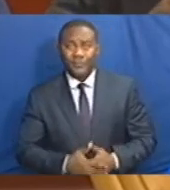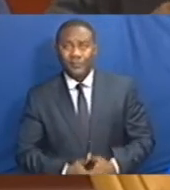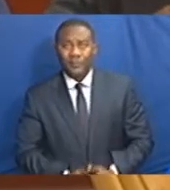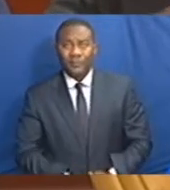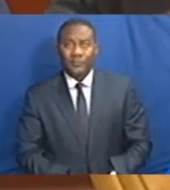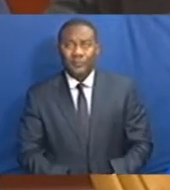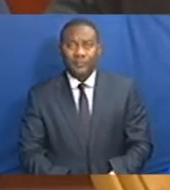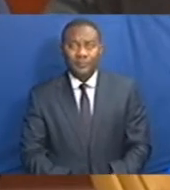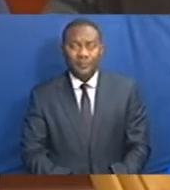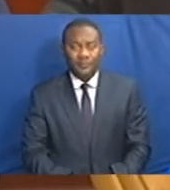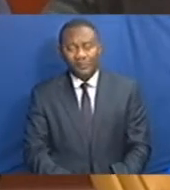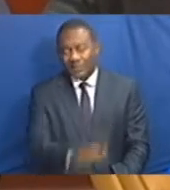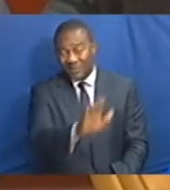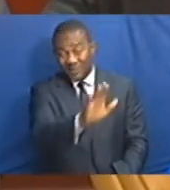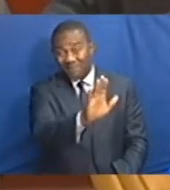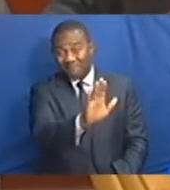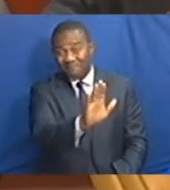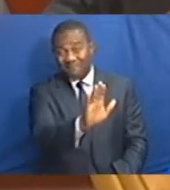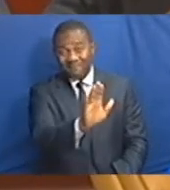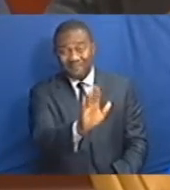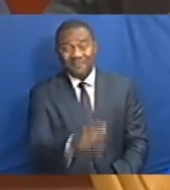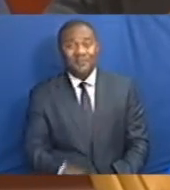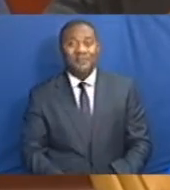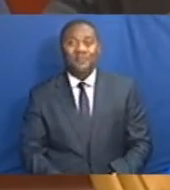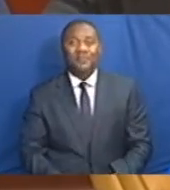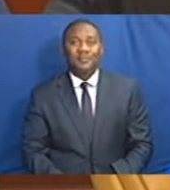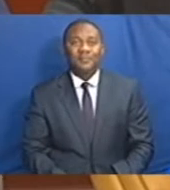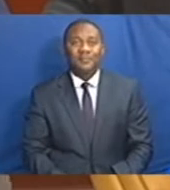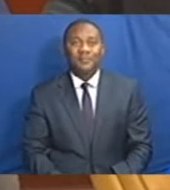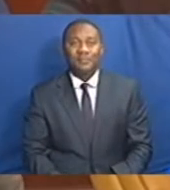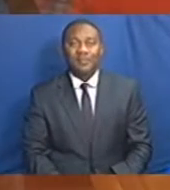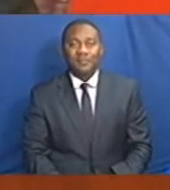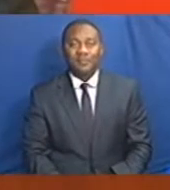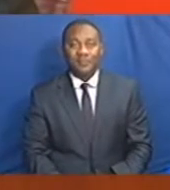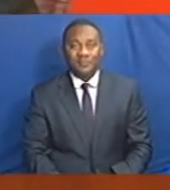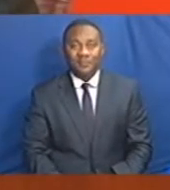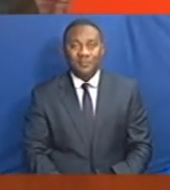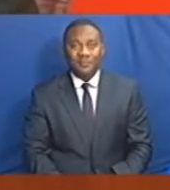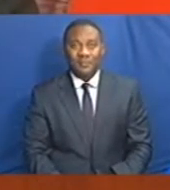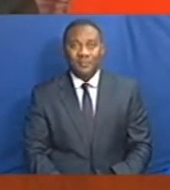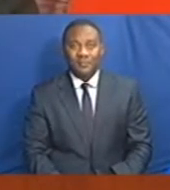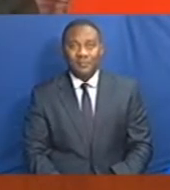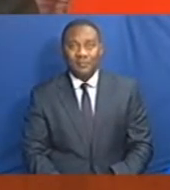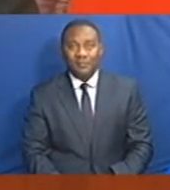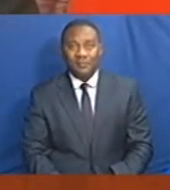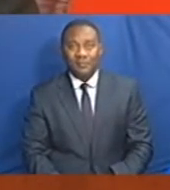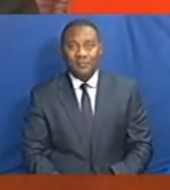of meat. There was a lot of food. Okay. Switch off your mic. Okay.